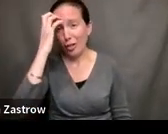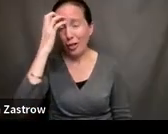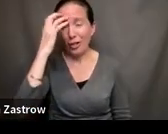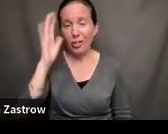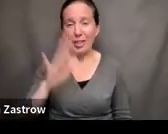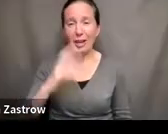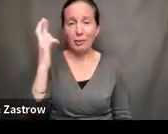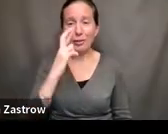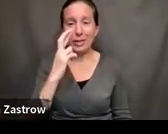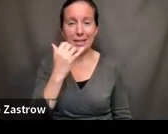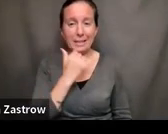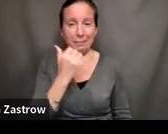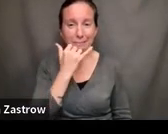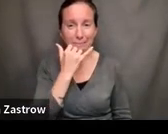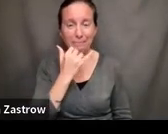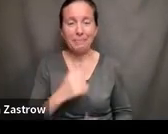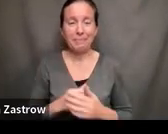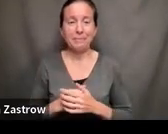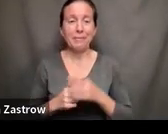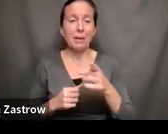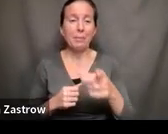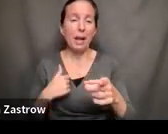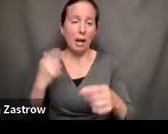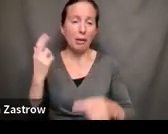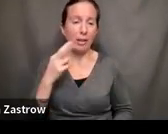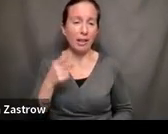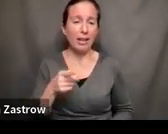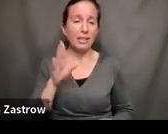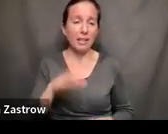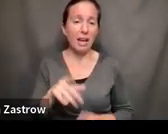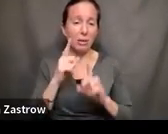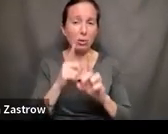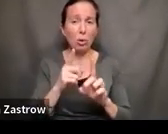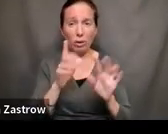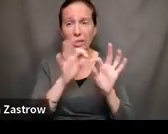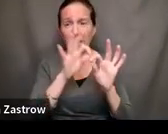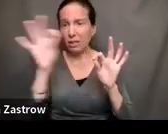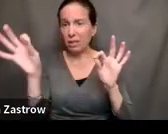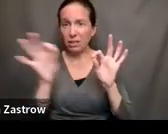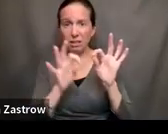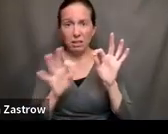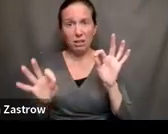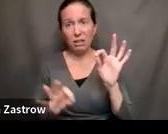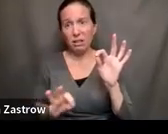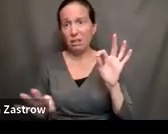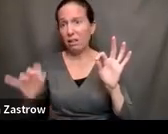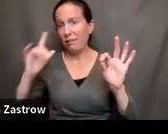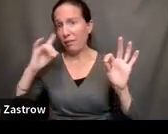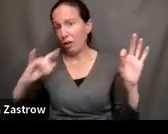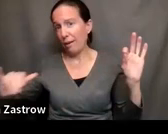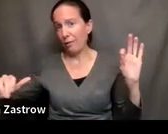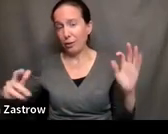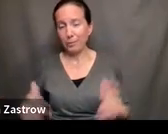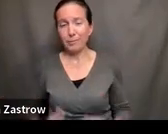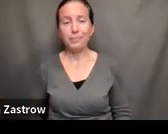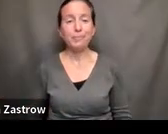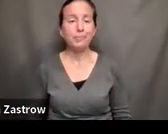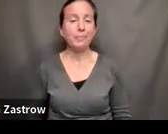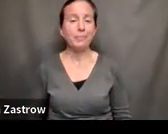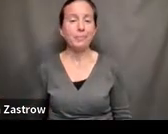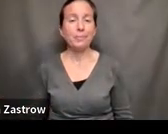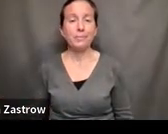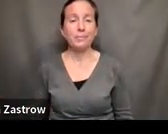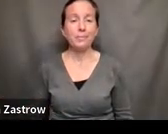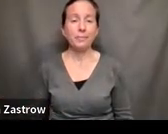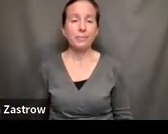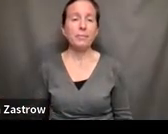anyway, at least I figured out this was a never-ending goal and isn't really measurable. But, you know, here we are. We're going to measure it anyway. All right. So here